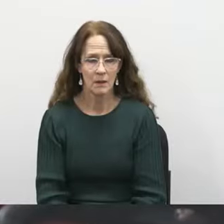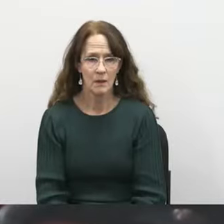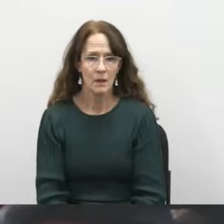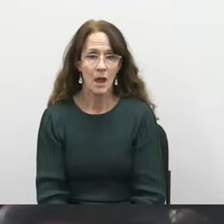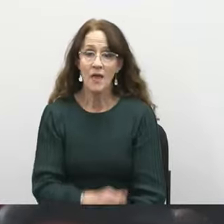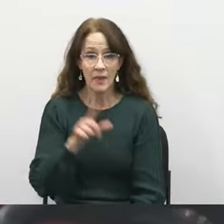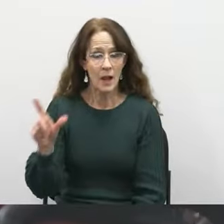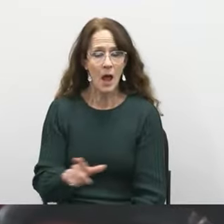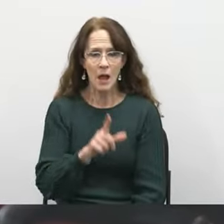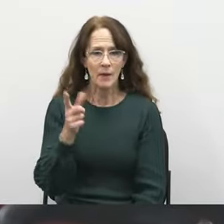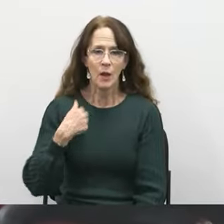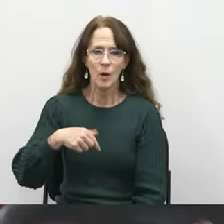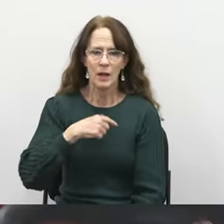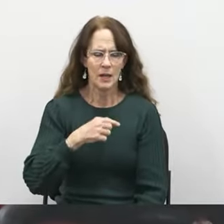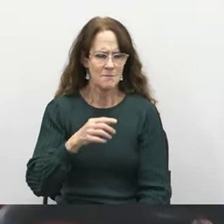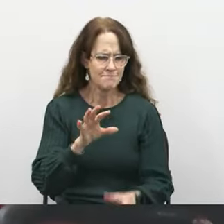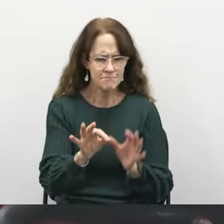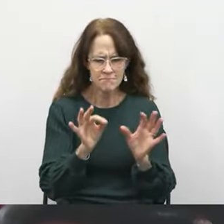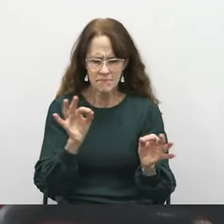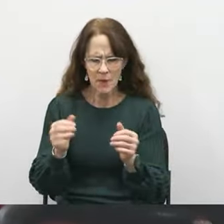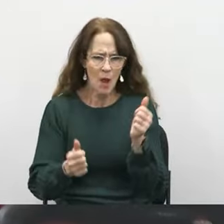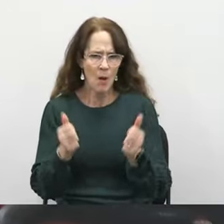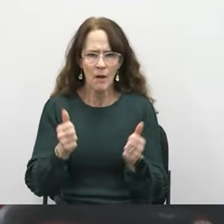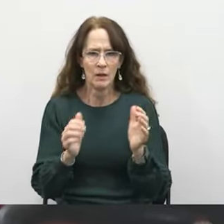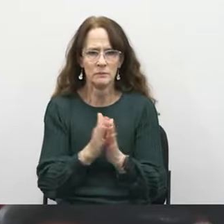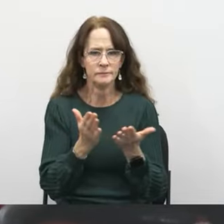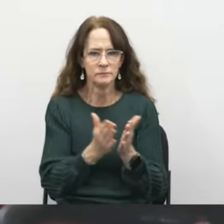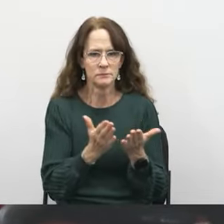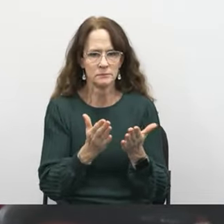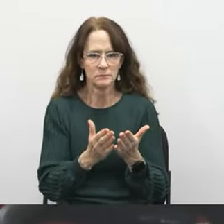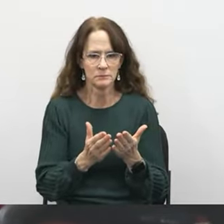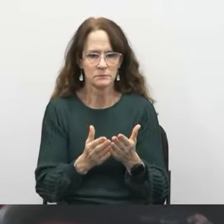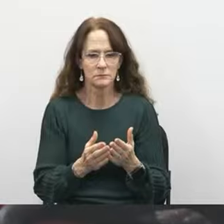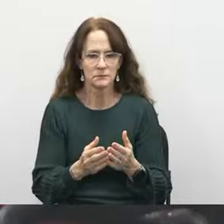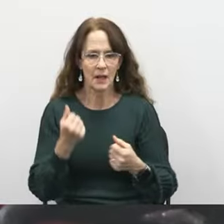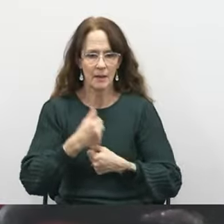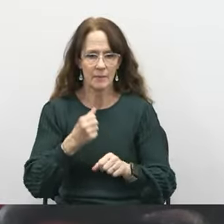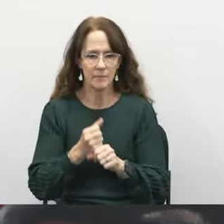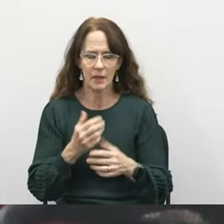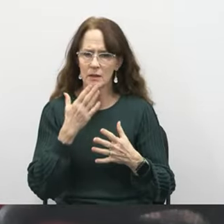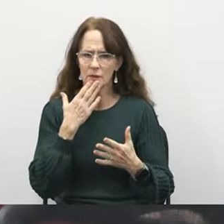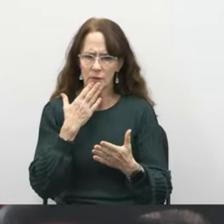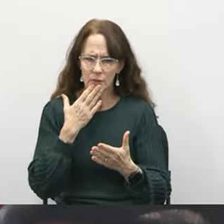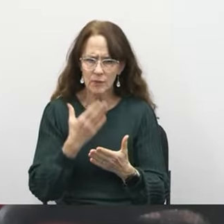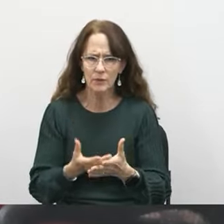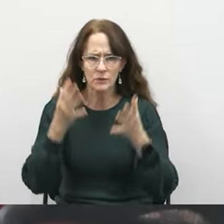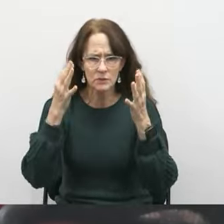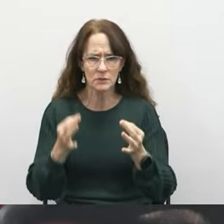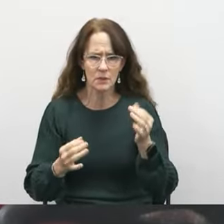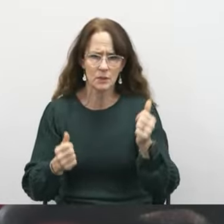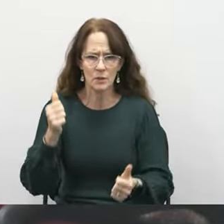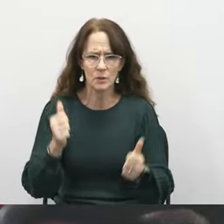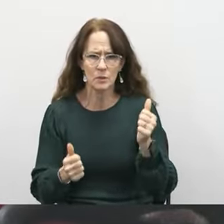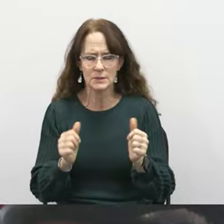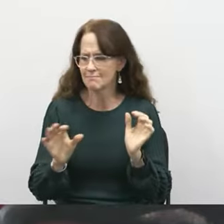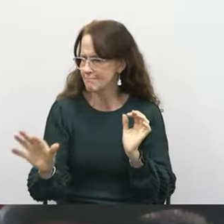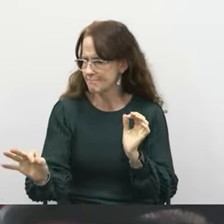the library, we can choose what book, we can make a healthy decision on what books to